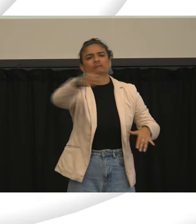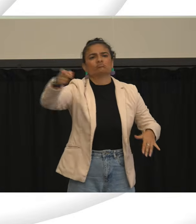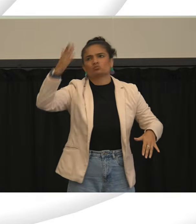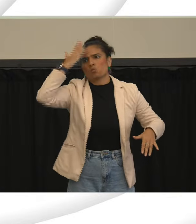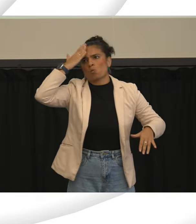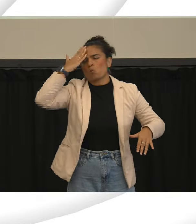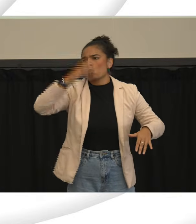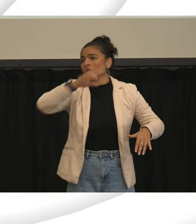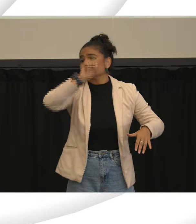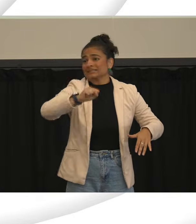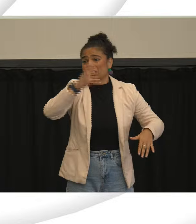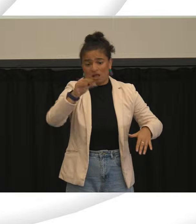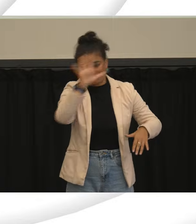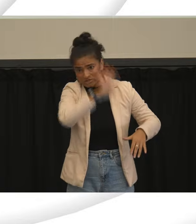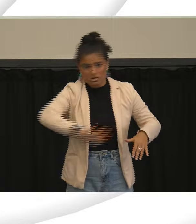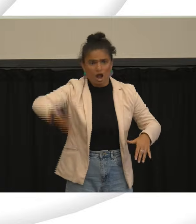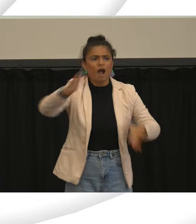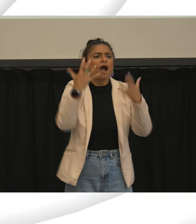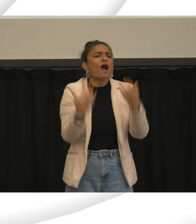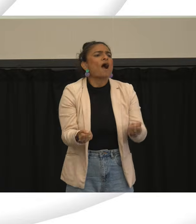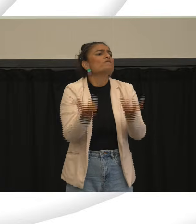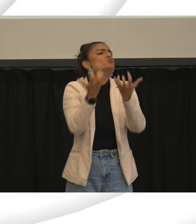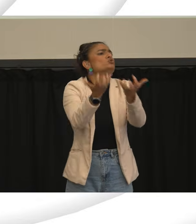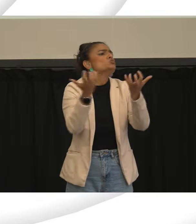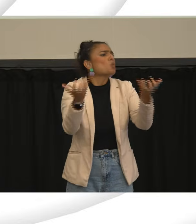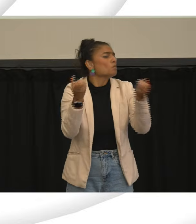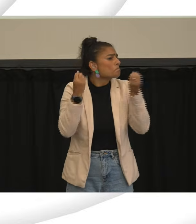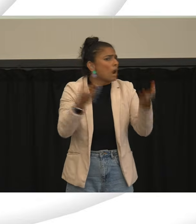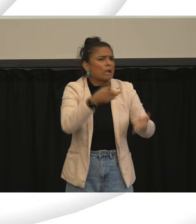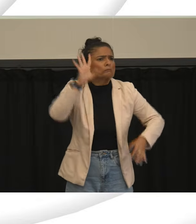We have South African Sign Language resources out there,